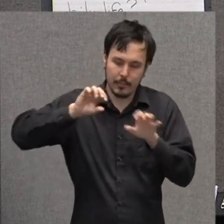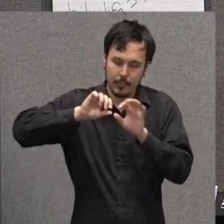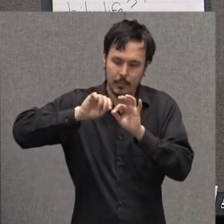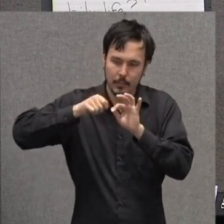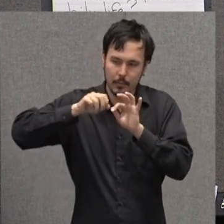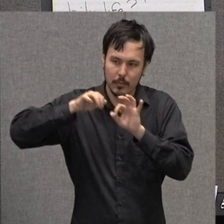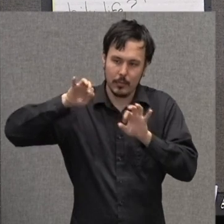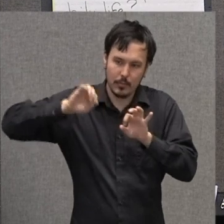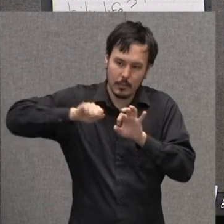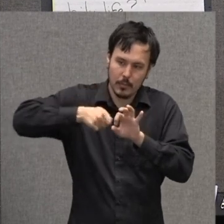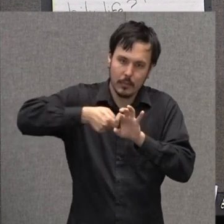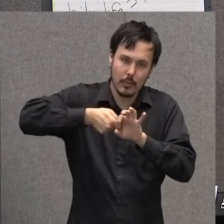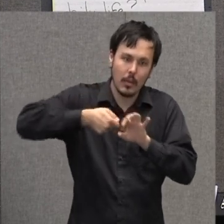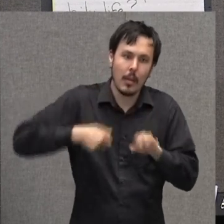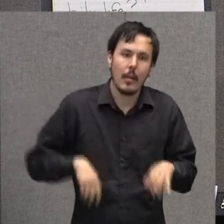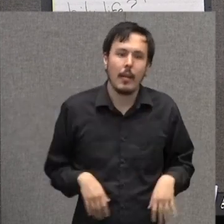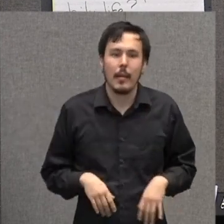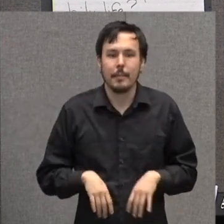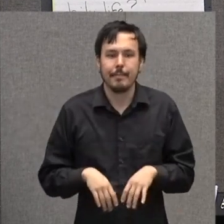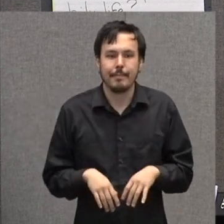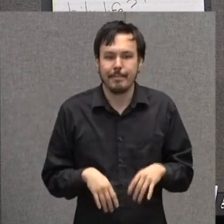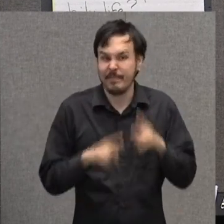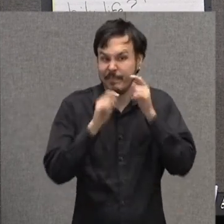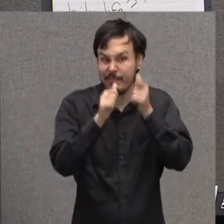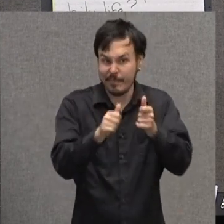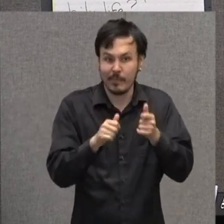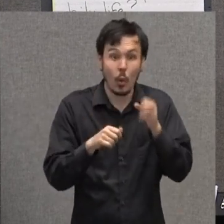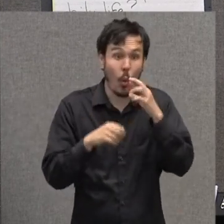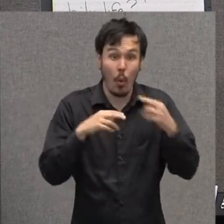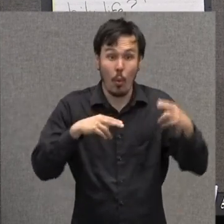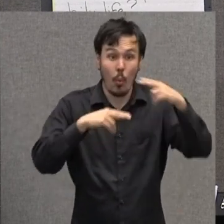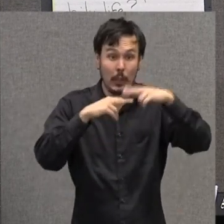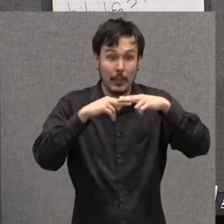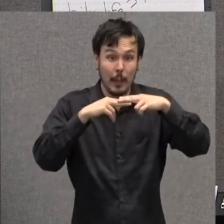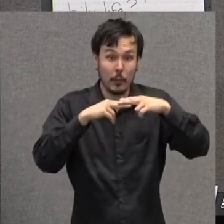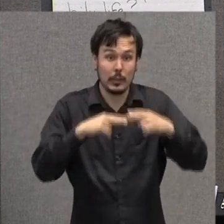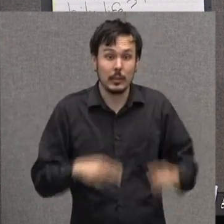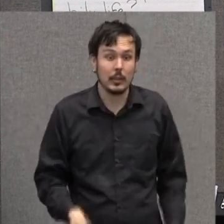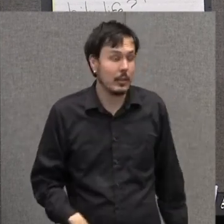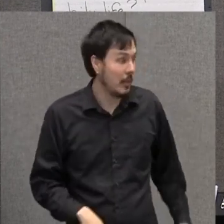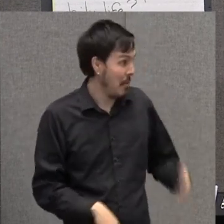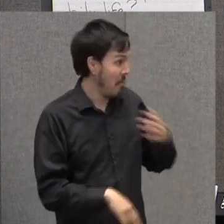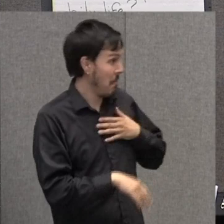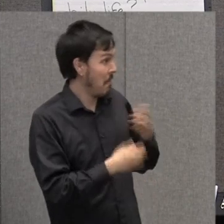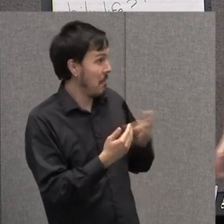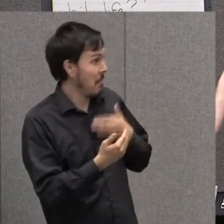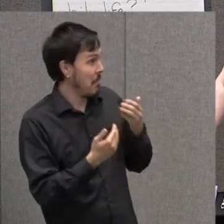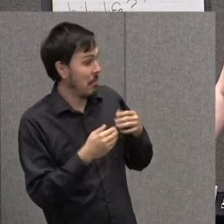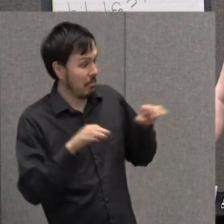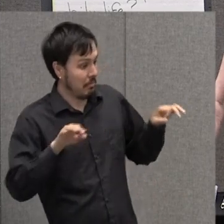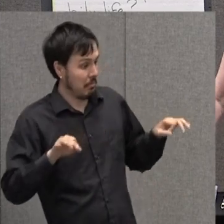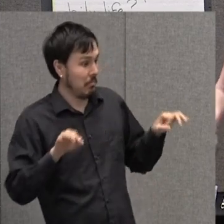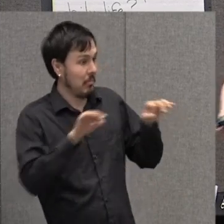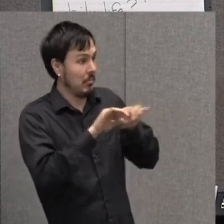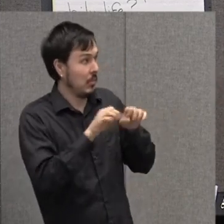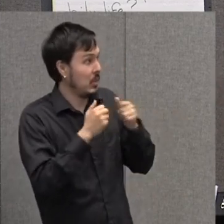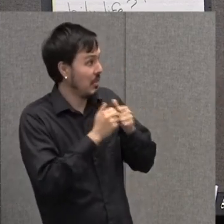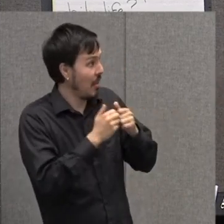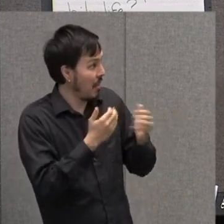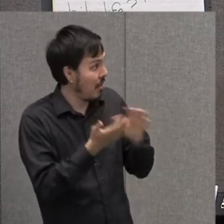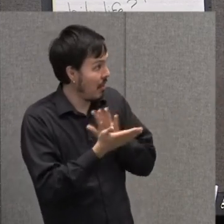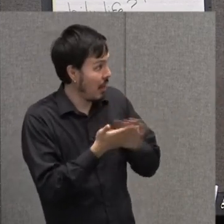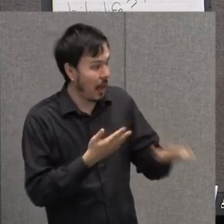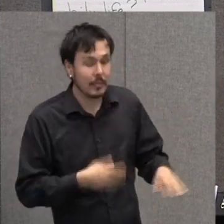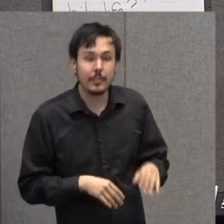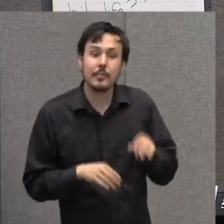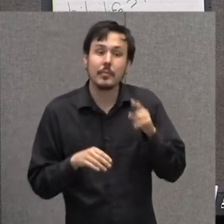other. However you want to do that. Look, mine go in real nice. One goes right into the other. There we go. Okay. So I'm just going to take either tape or